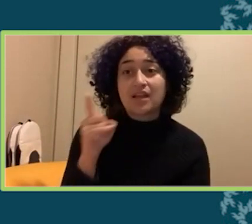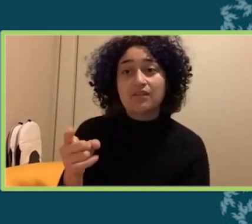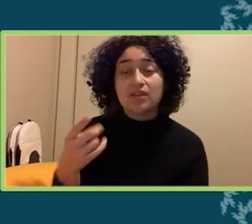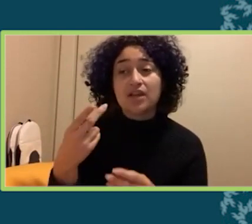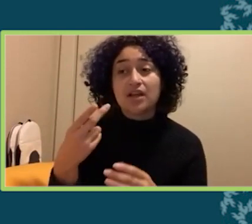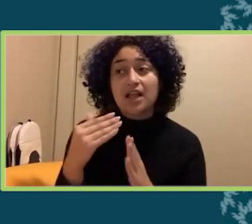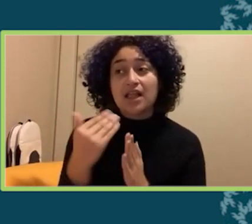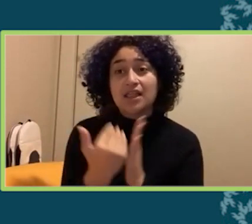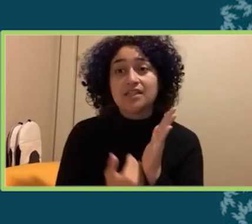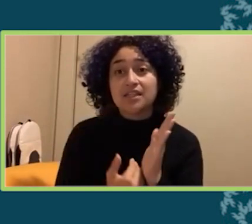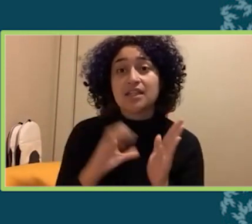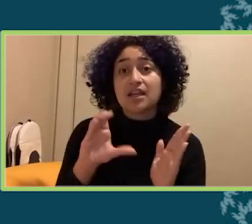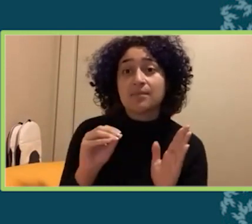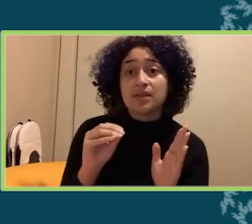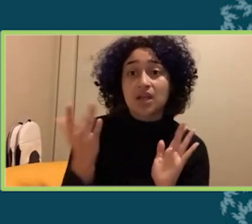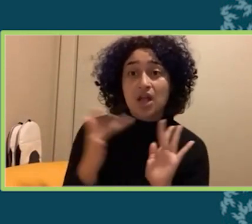company contacts you.